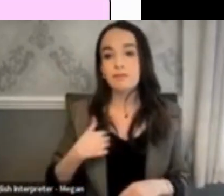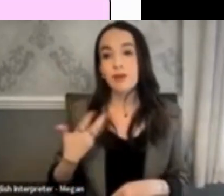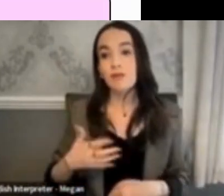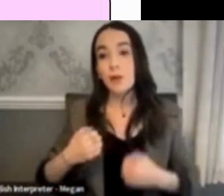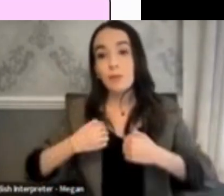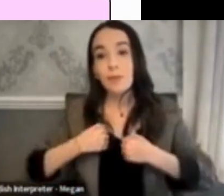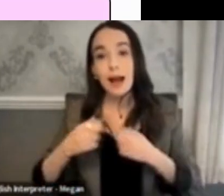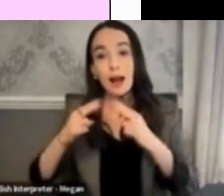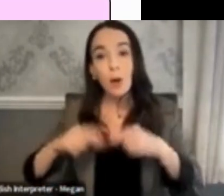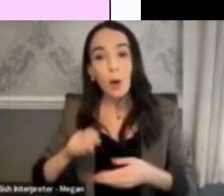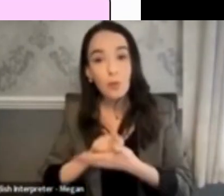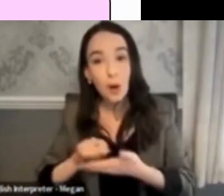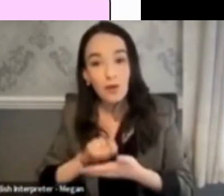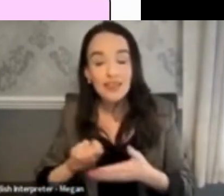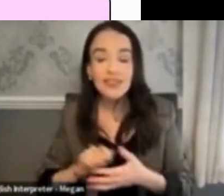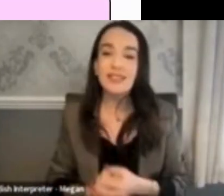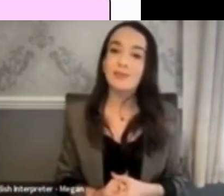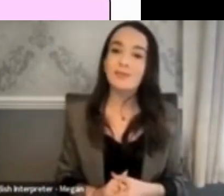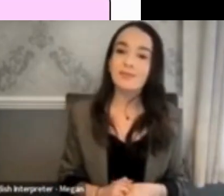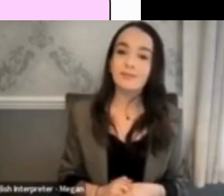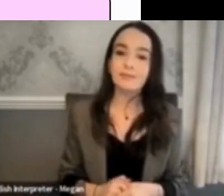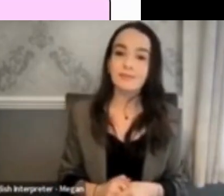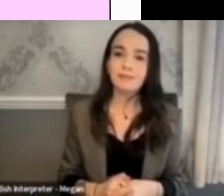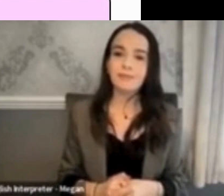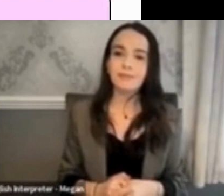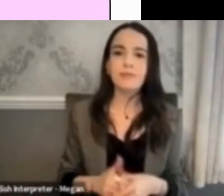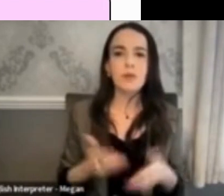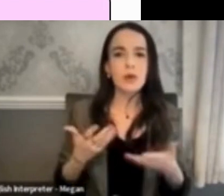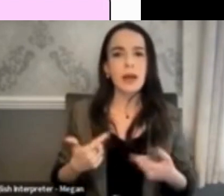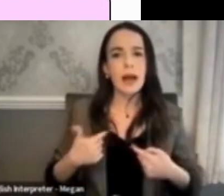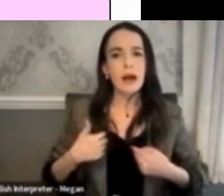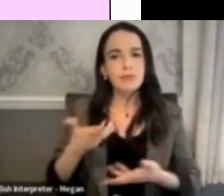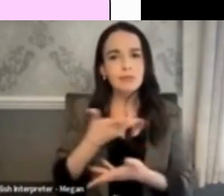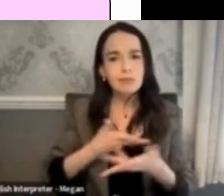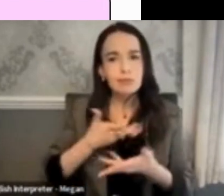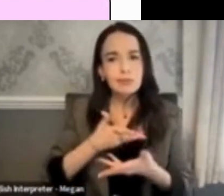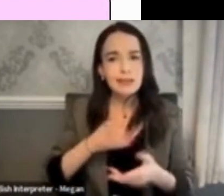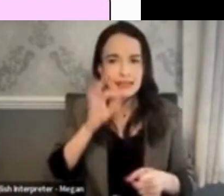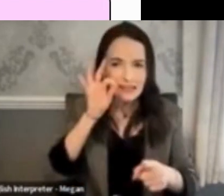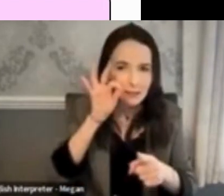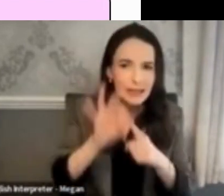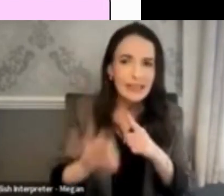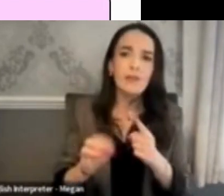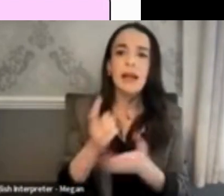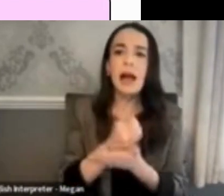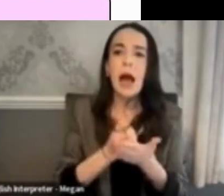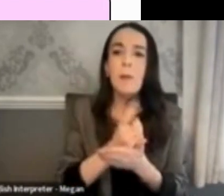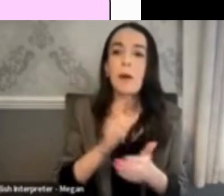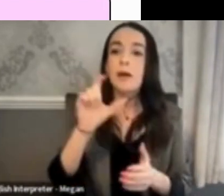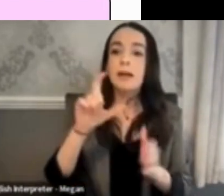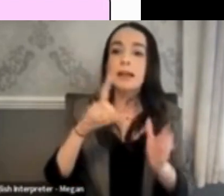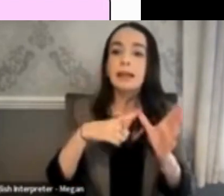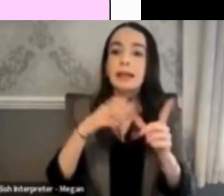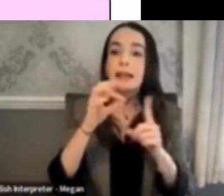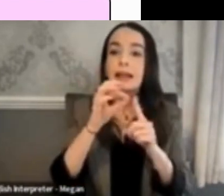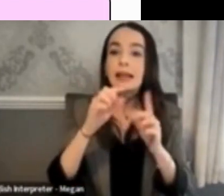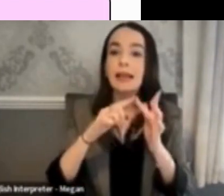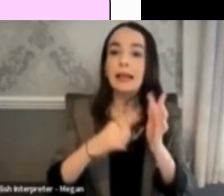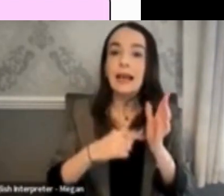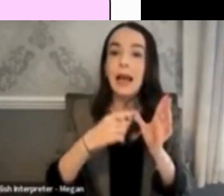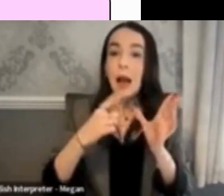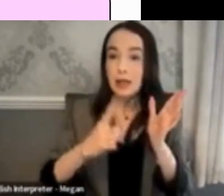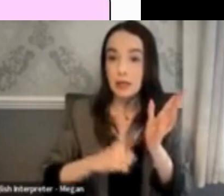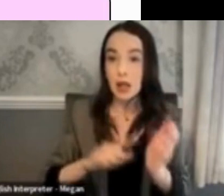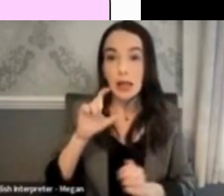London. I'm going to talk to you specifically about the Capital Grant now. So in April, we published an essential